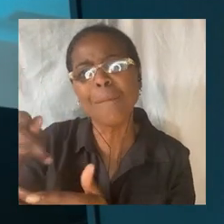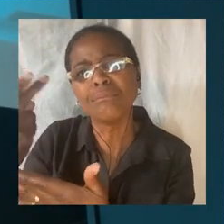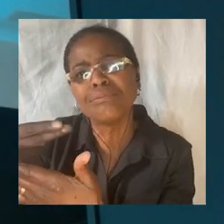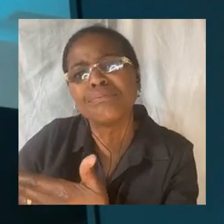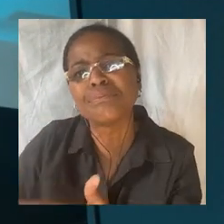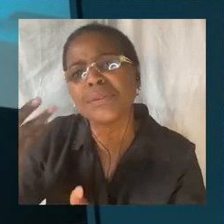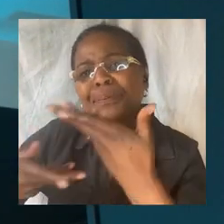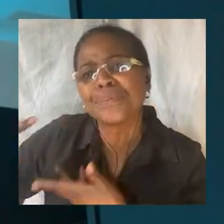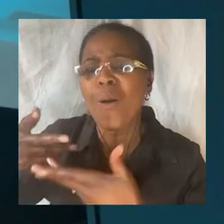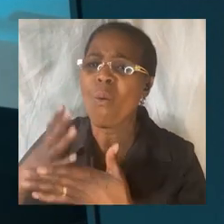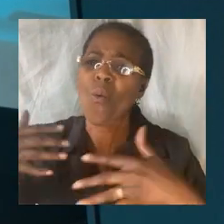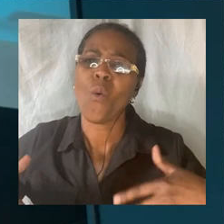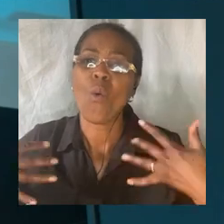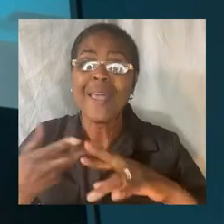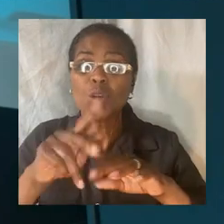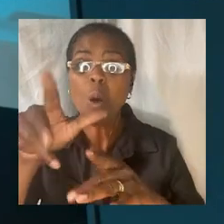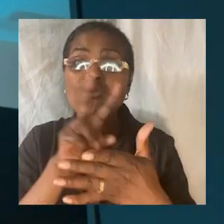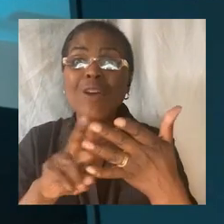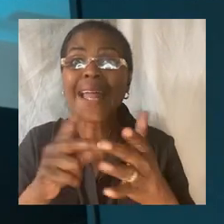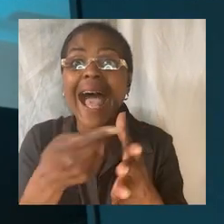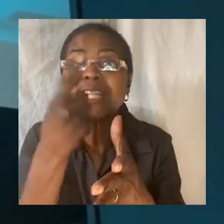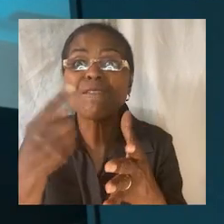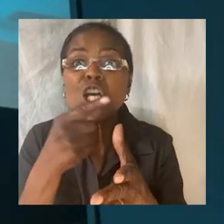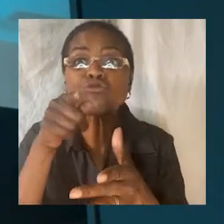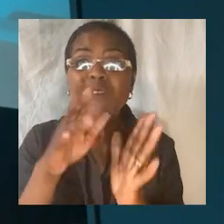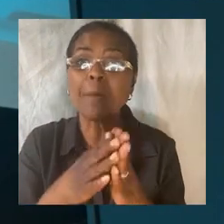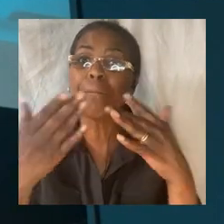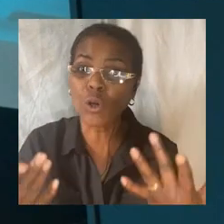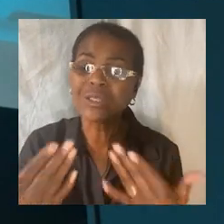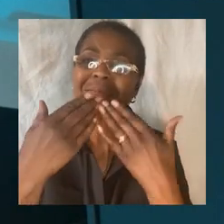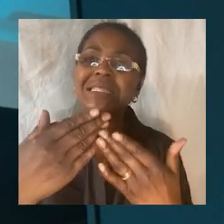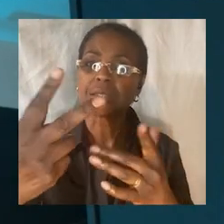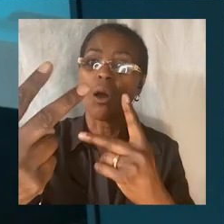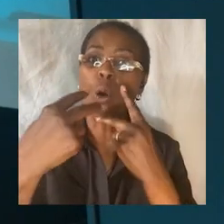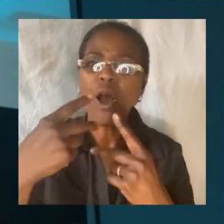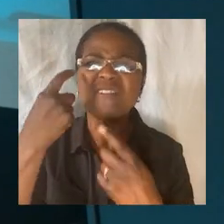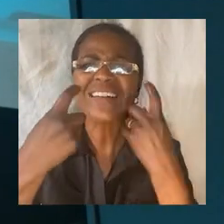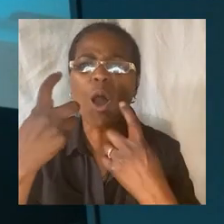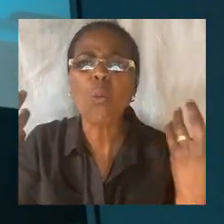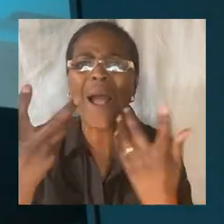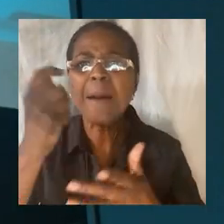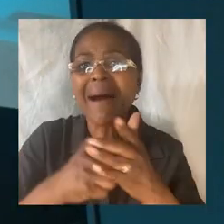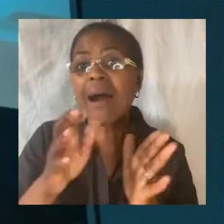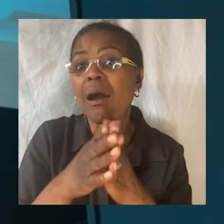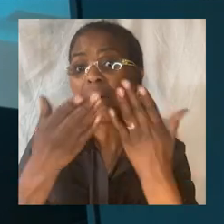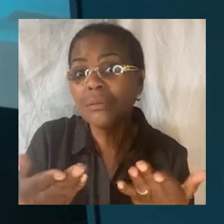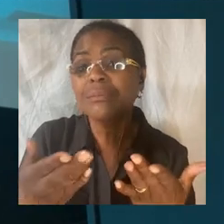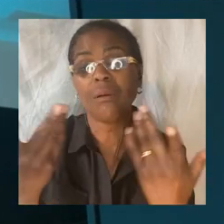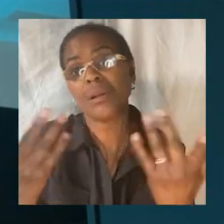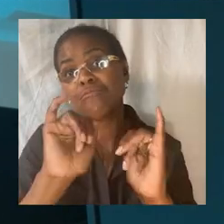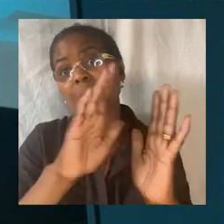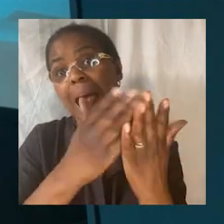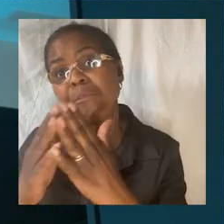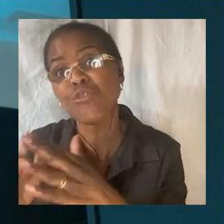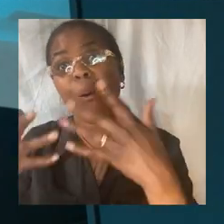stunning illustrations. Now, if you want to read this anniversary edition of the book, keep watching to find out where you can buy a copy or get one from your